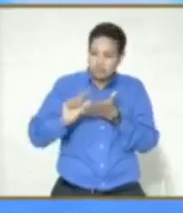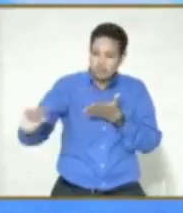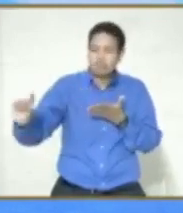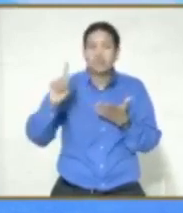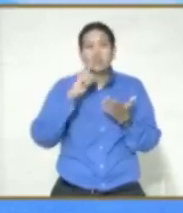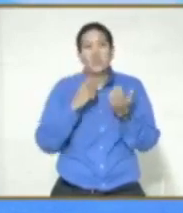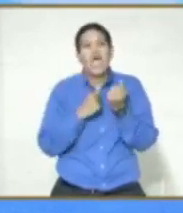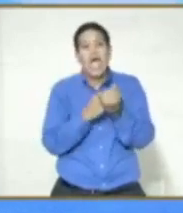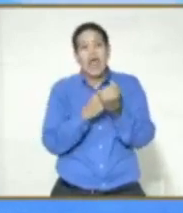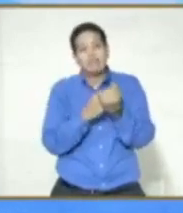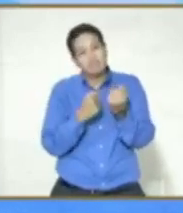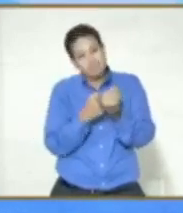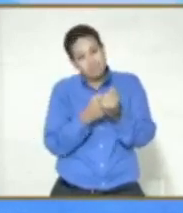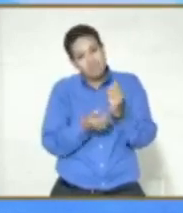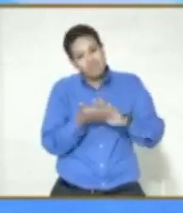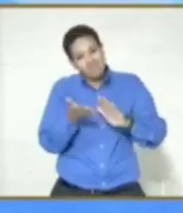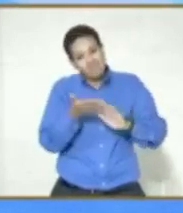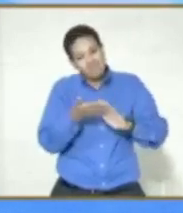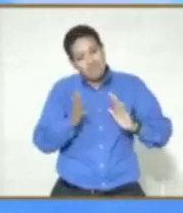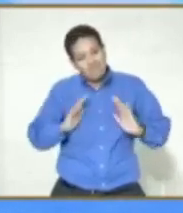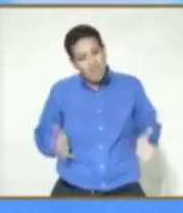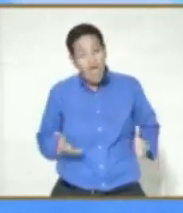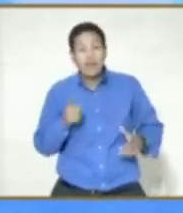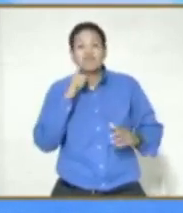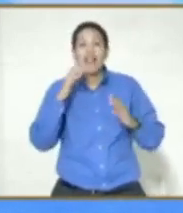run the place. There's a house mother.